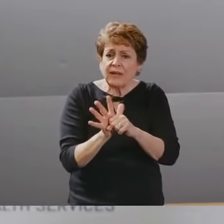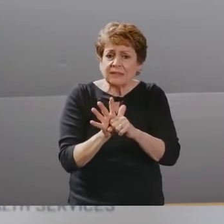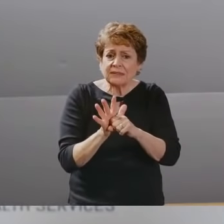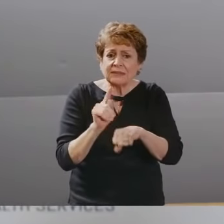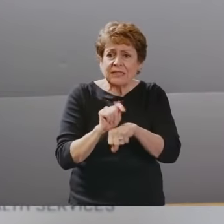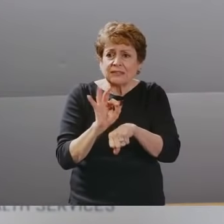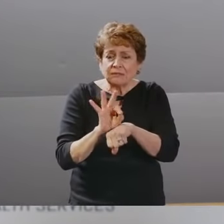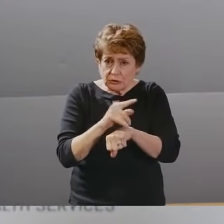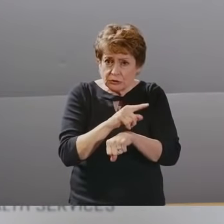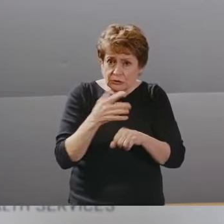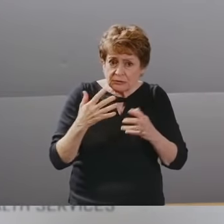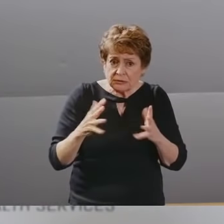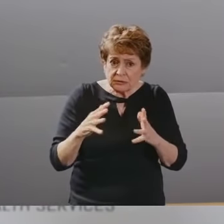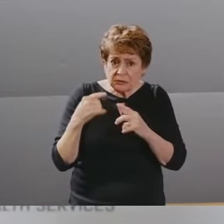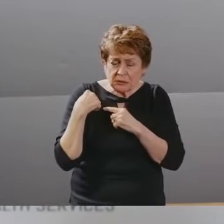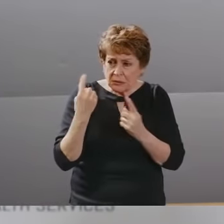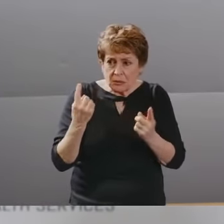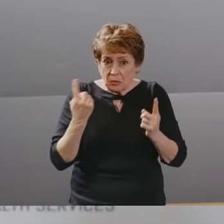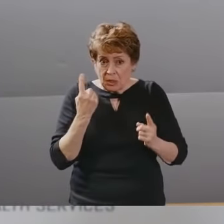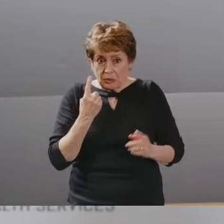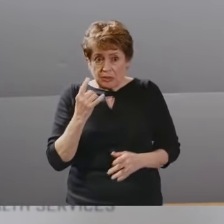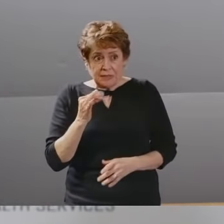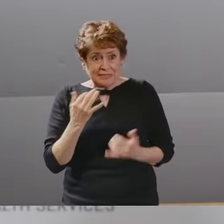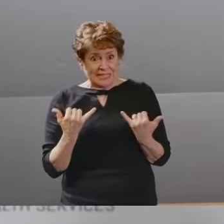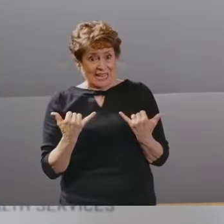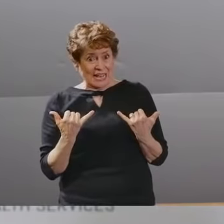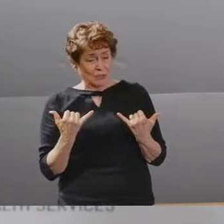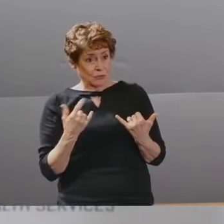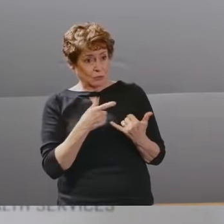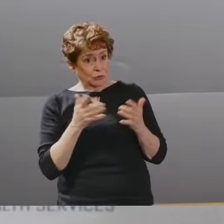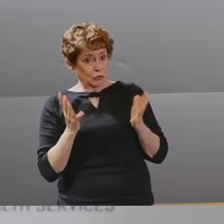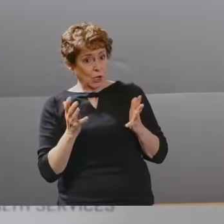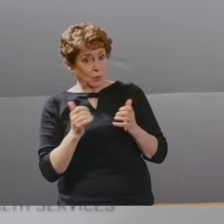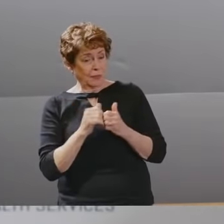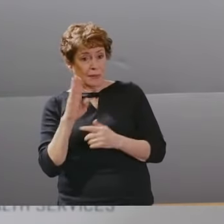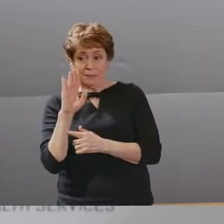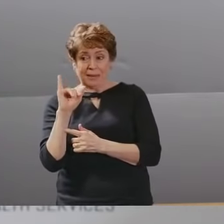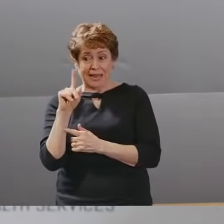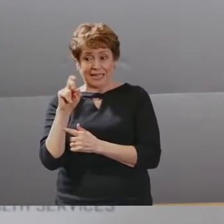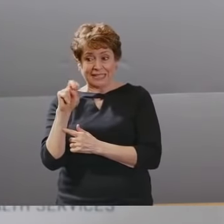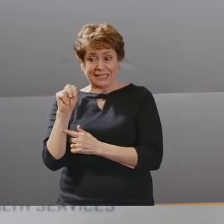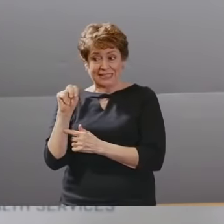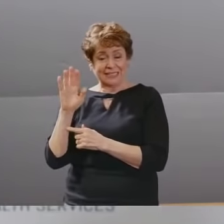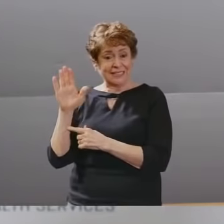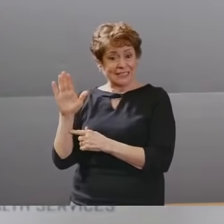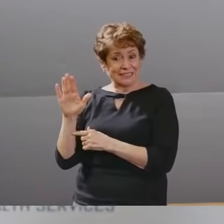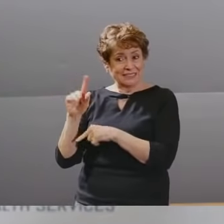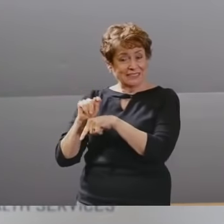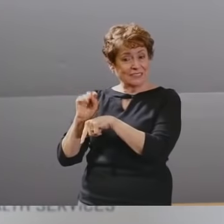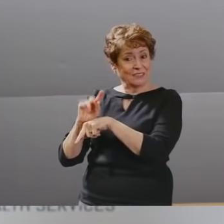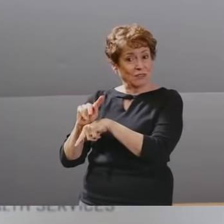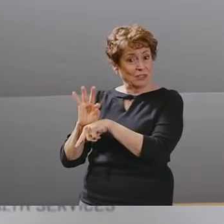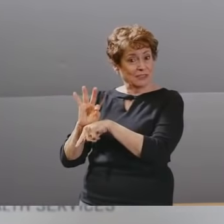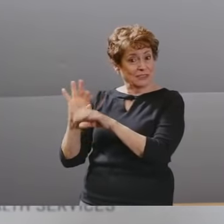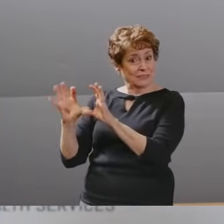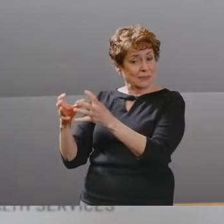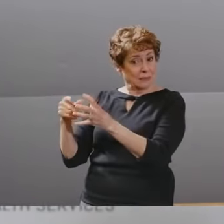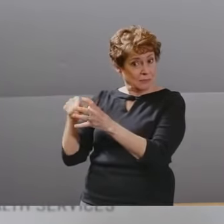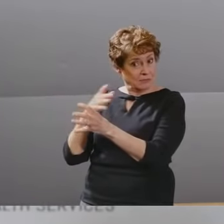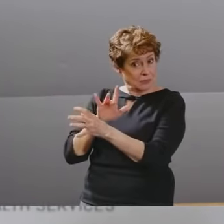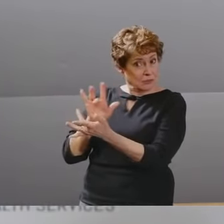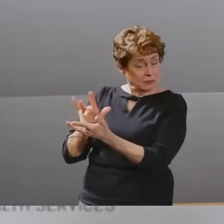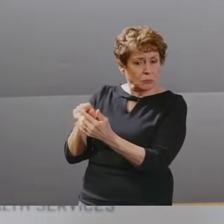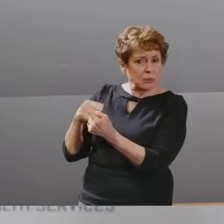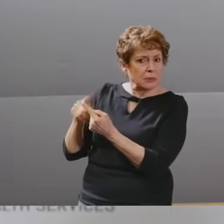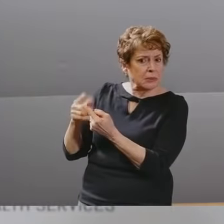Biden's coronavirus task force? He already has a team in place. And if not, when do you plan on speaking with them? So we're continuing to work with